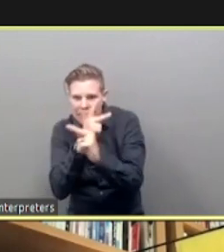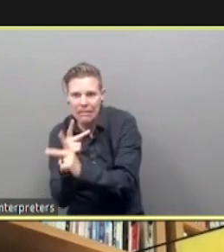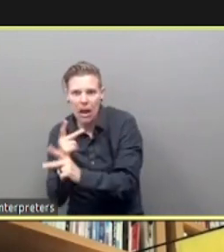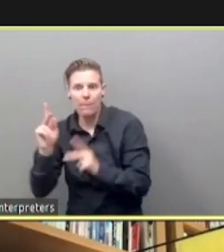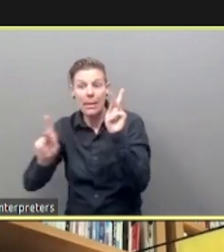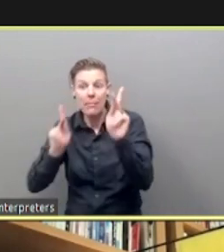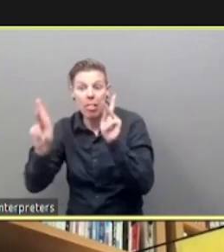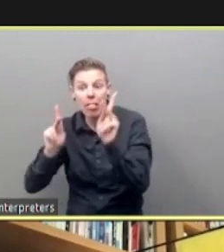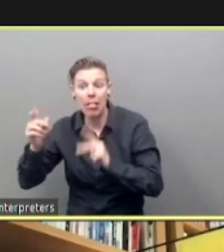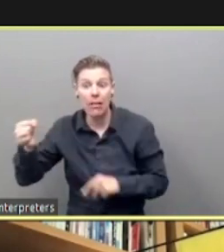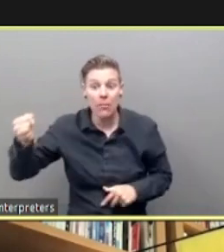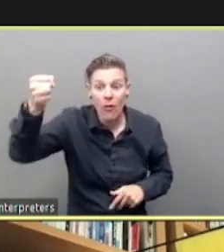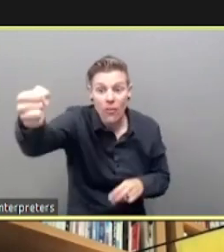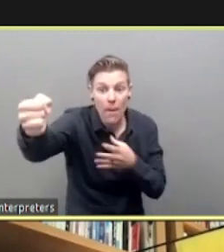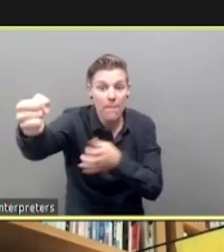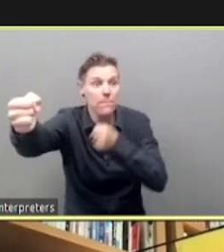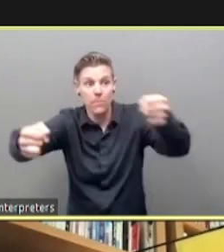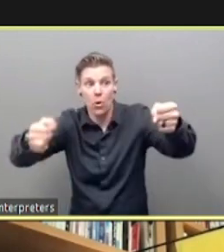triage resources.